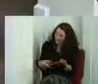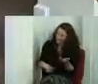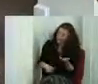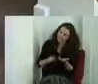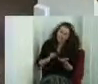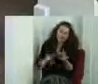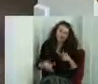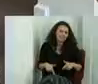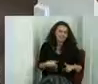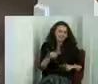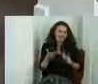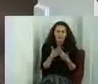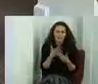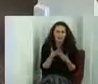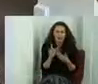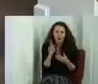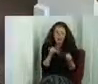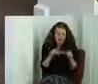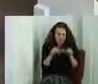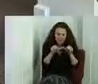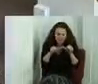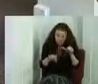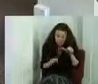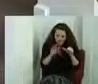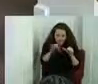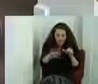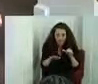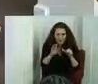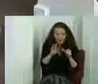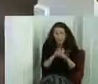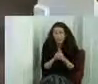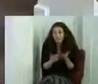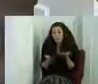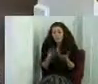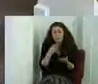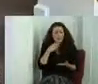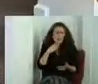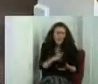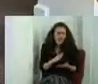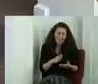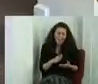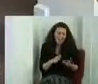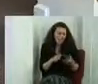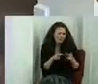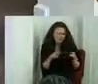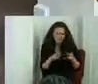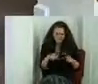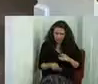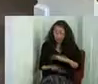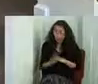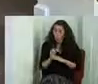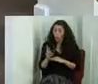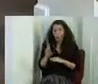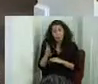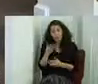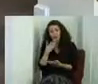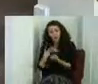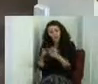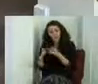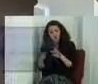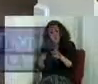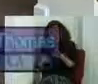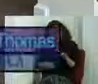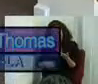no matter where it is on that continuum, and we may be in really bad space this morning, or we may be in really good space this